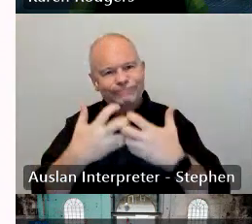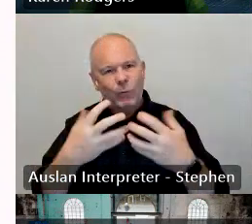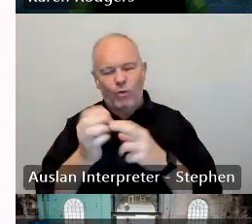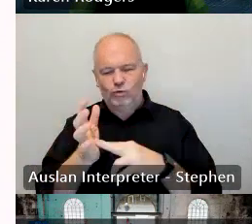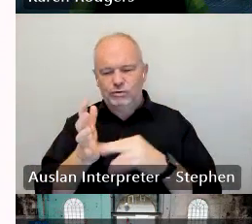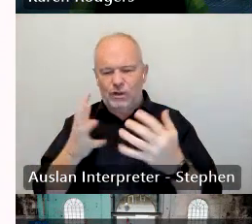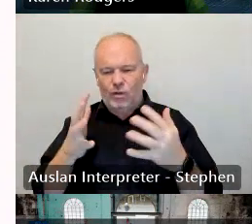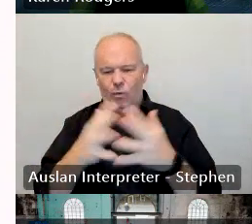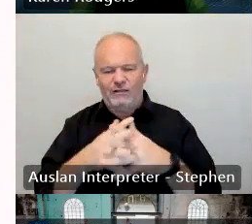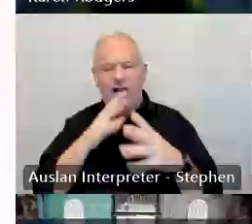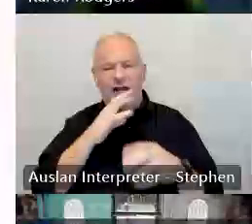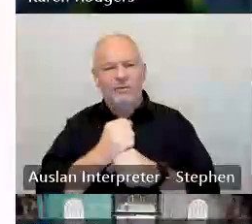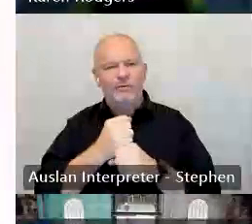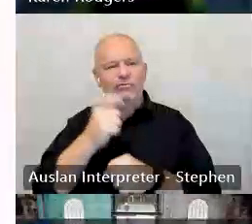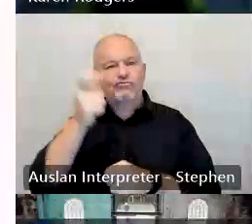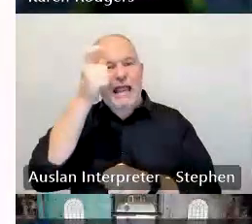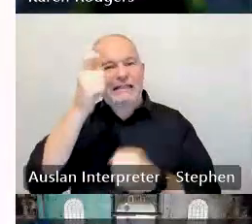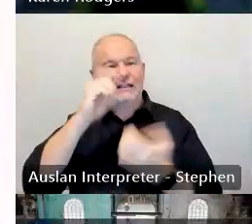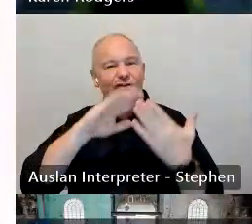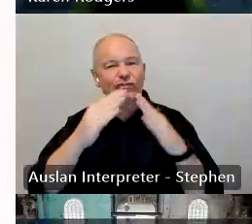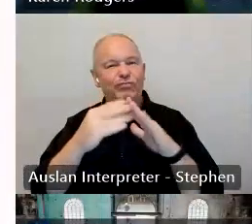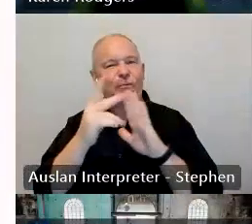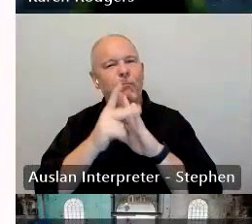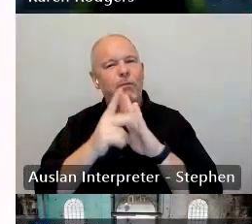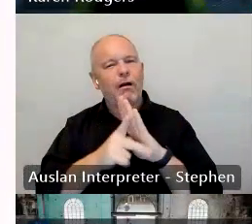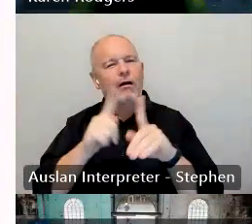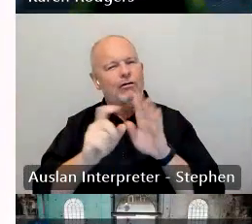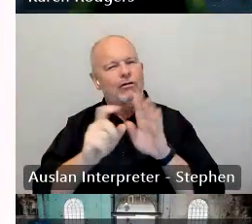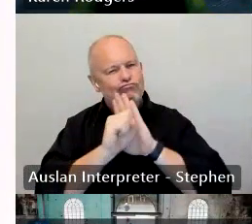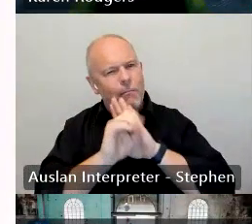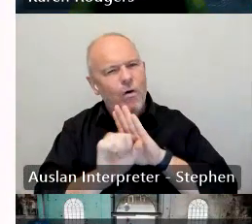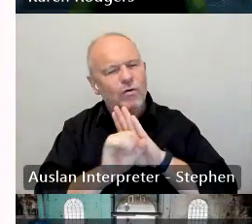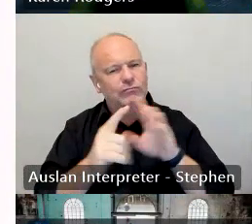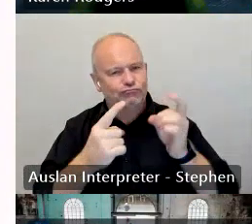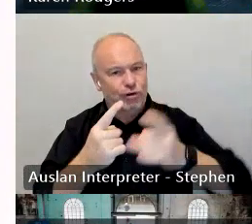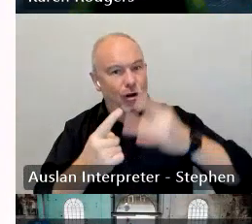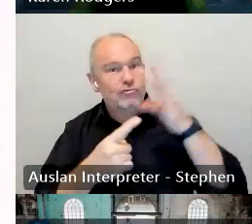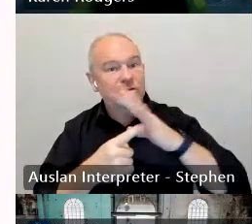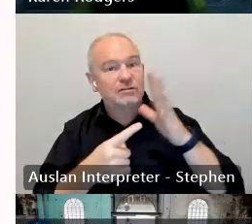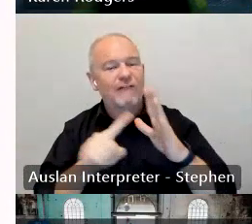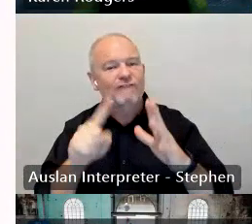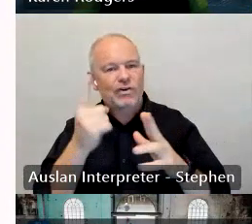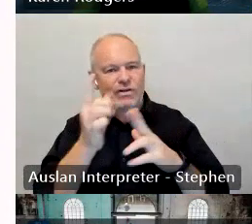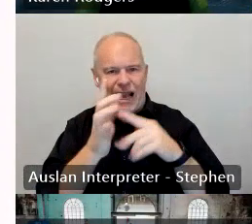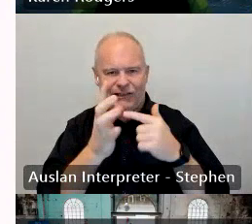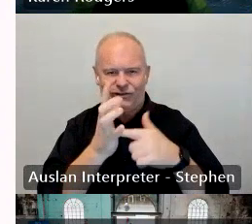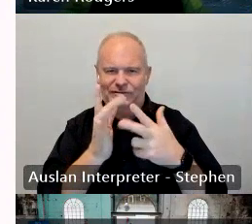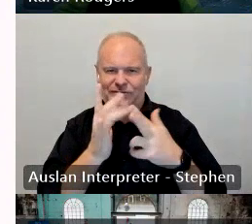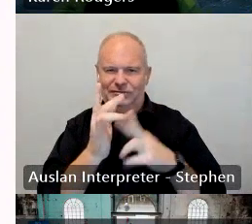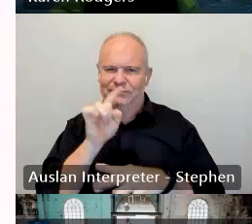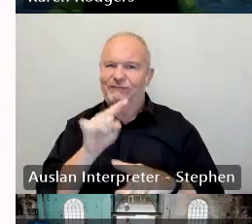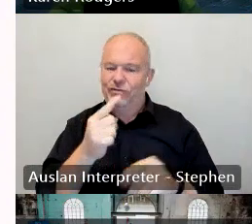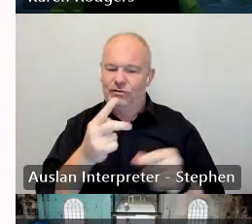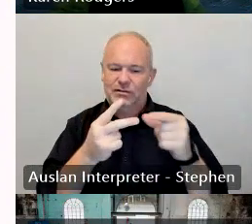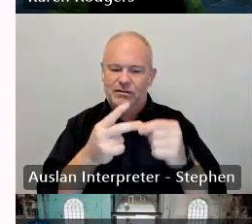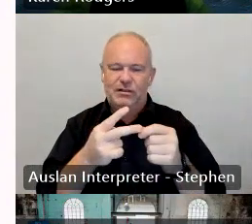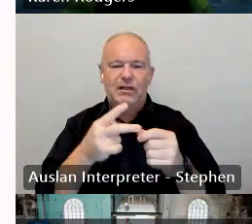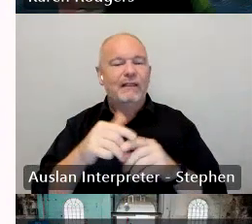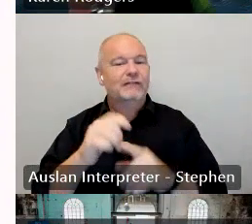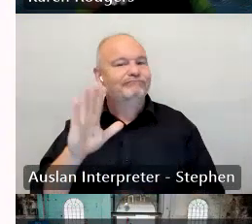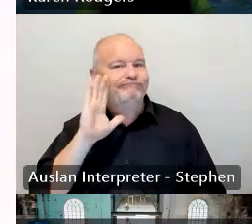Creative Communities policy, and in particular to promote and prioritise First Nations first, respond to feedback received during